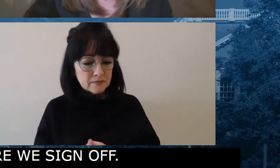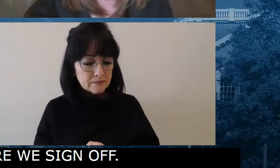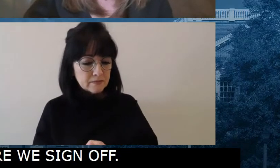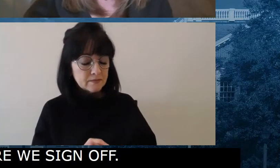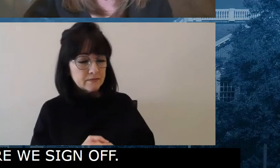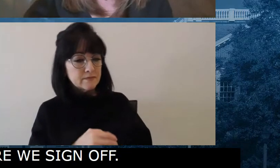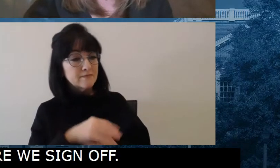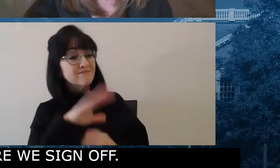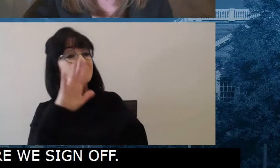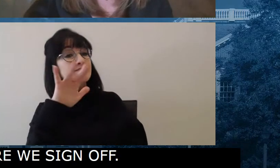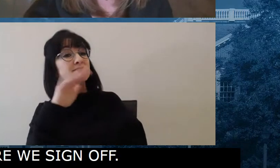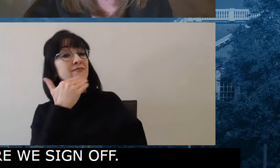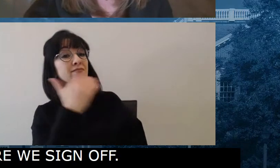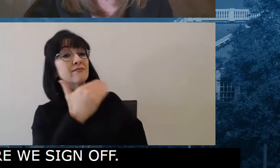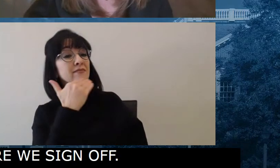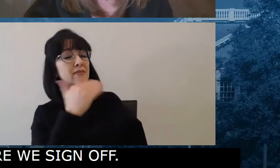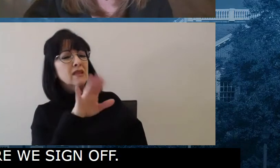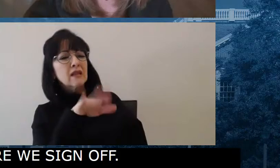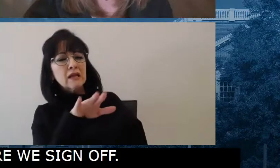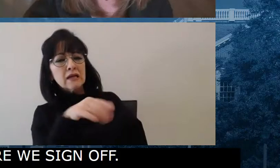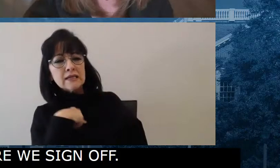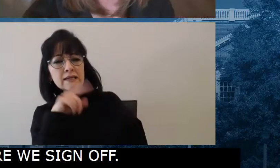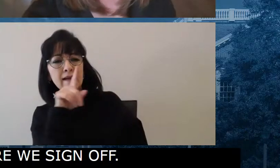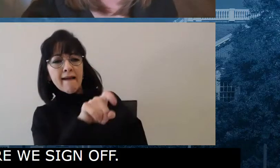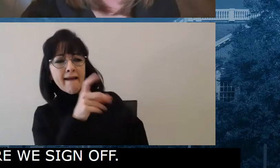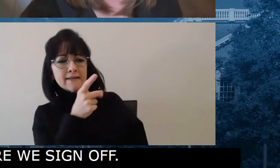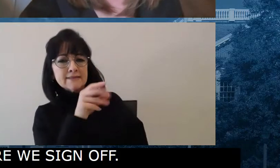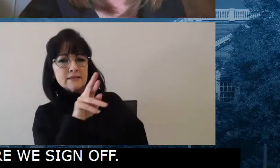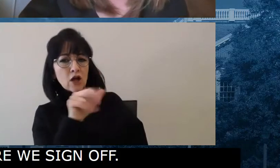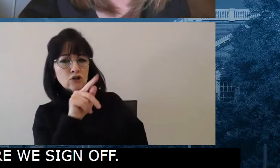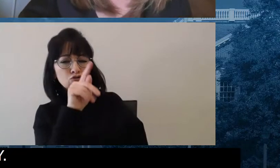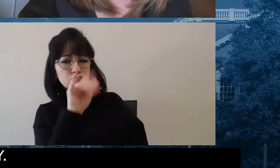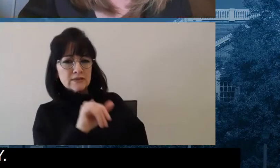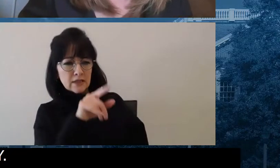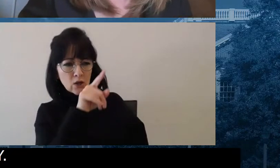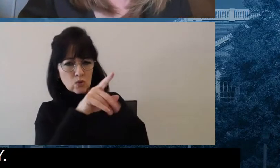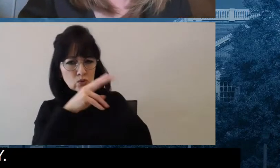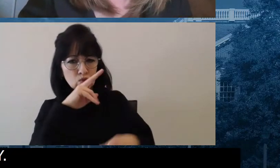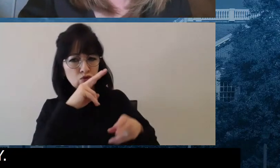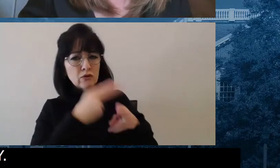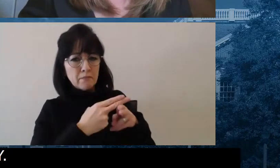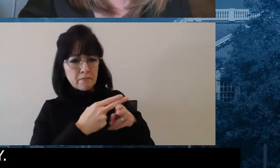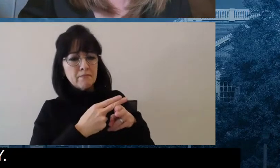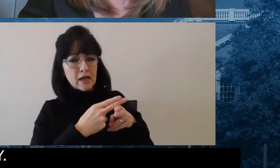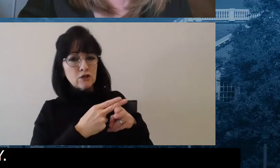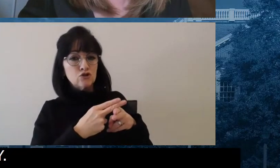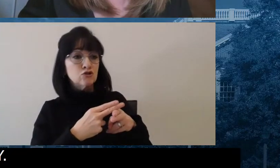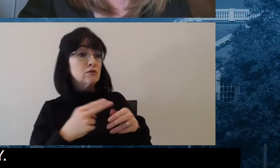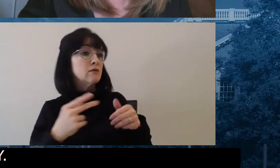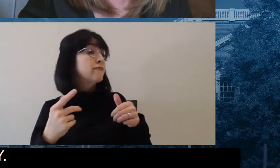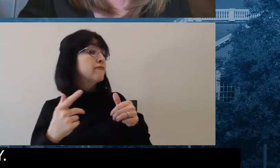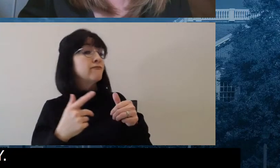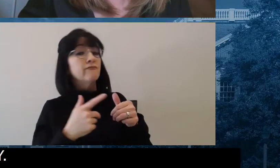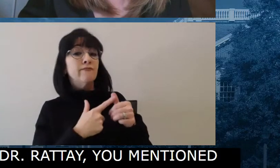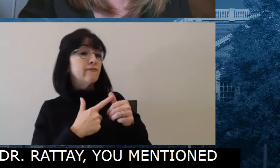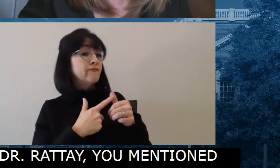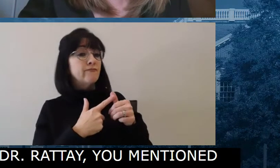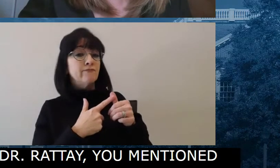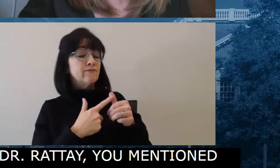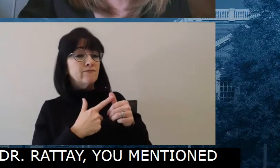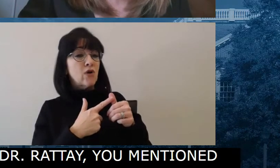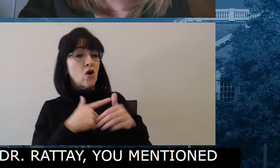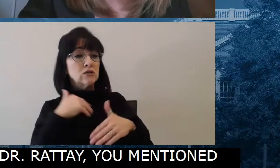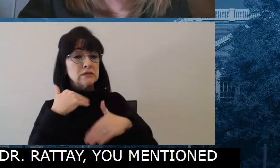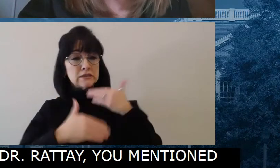Thanks so much. Dr. Rattay, you mentioned getting over that second dose hump, and I'm wondering how close the state feels it is towards getting there and then